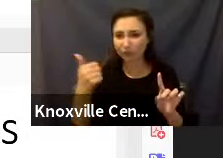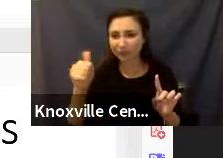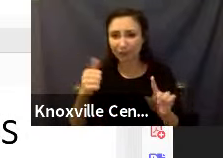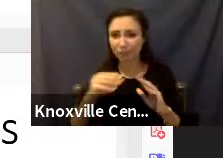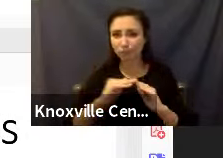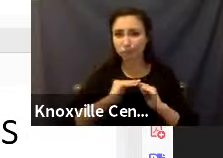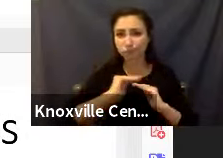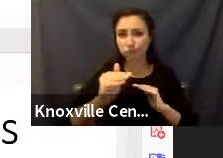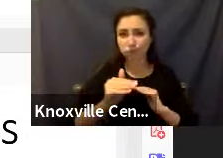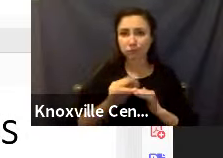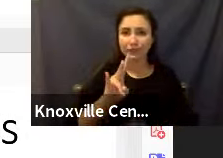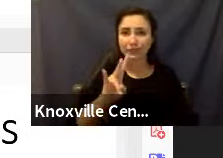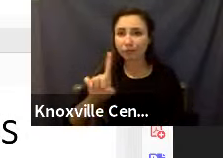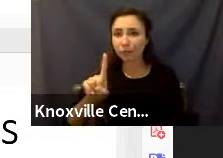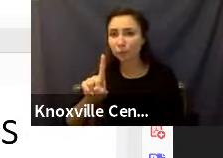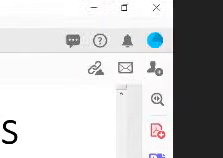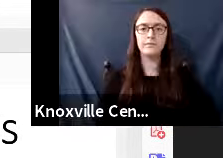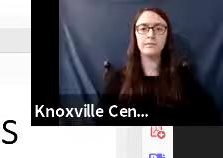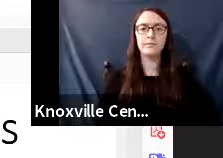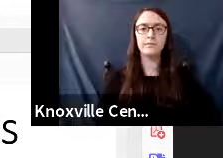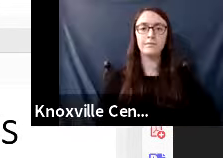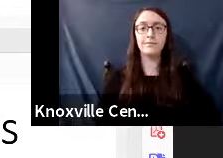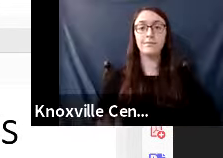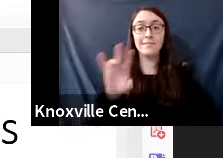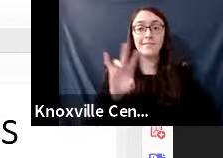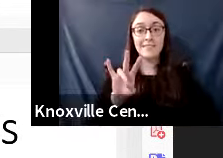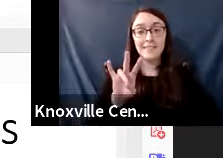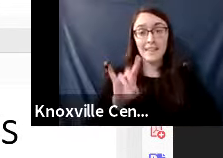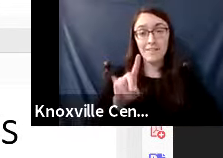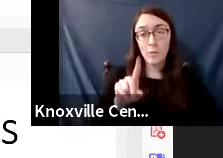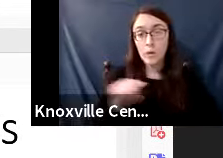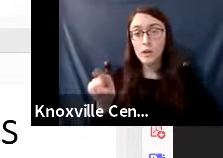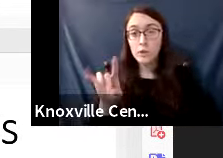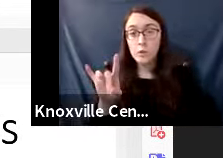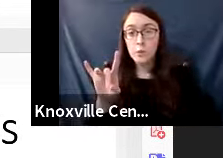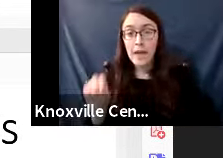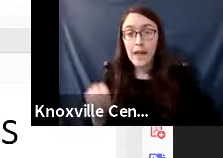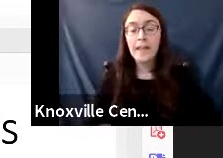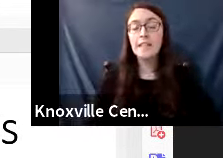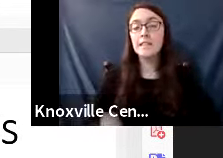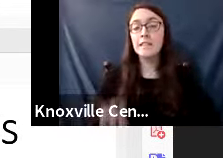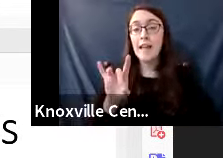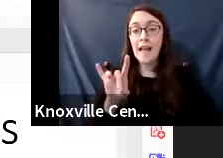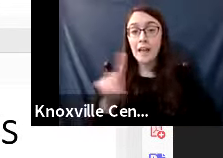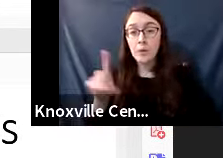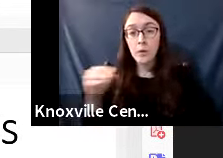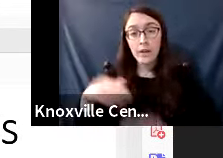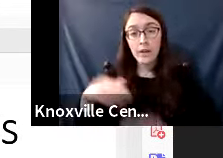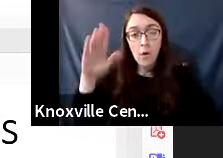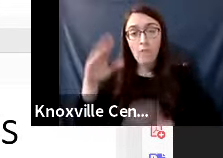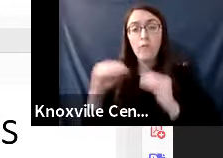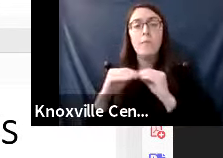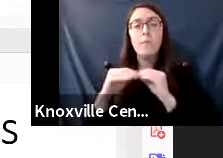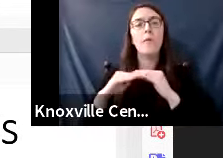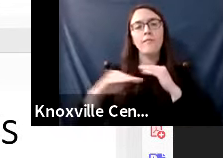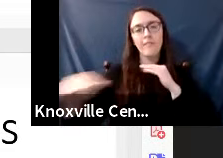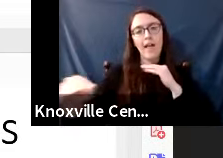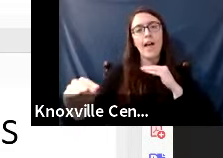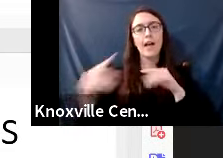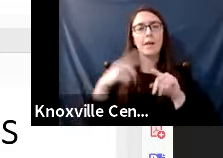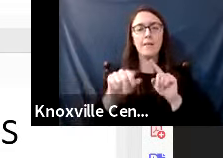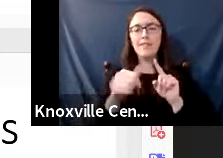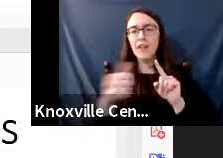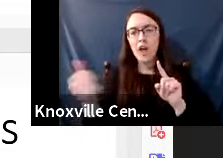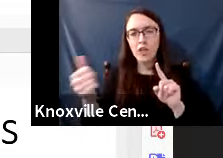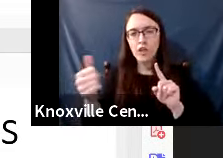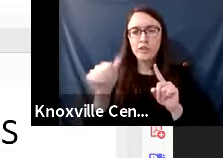flat. 71 to 80 and 81 and over are kind of flat, whereas these other decades of life seem to be